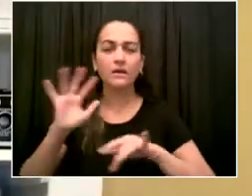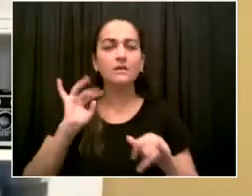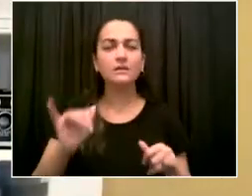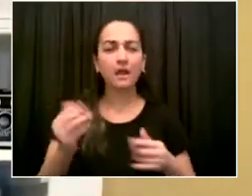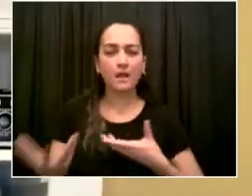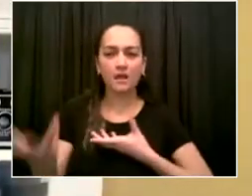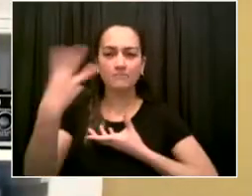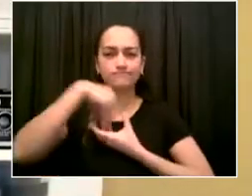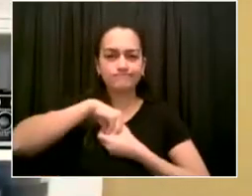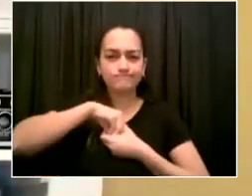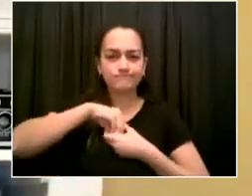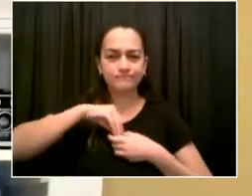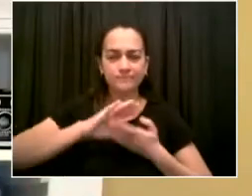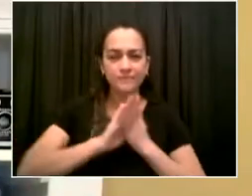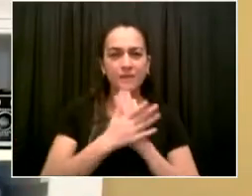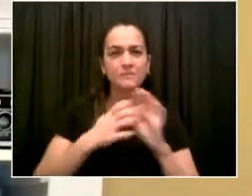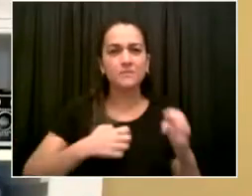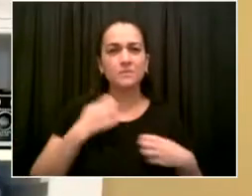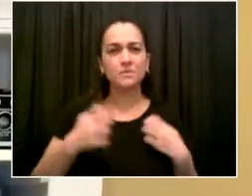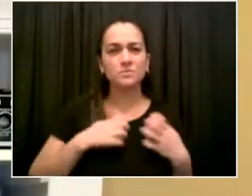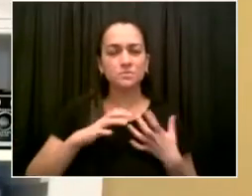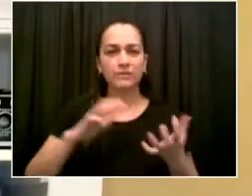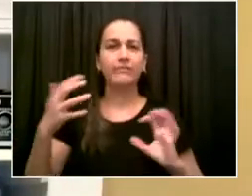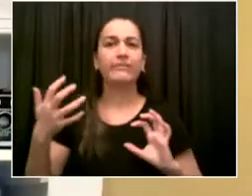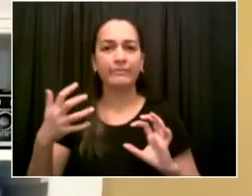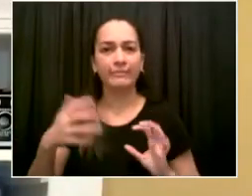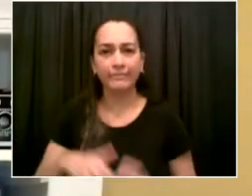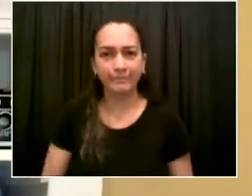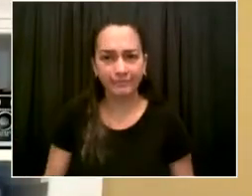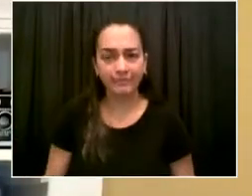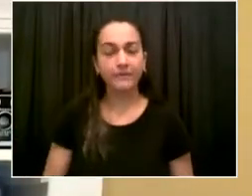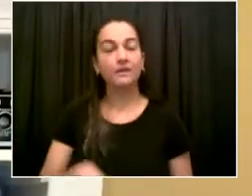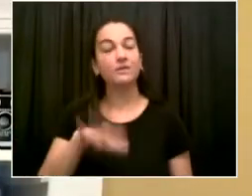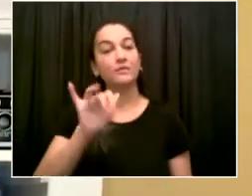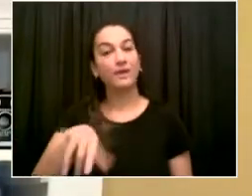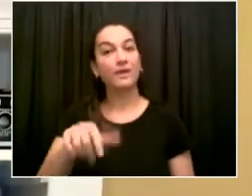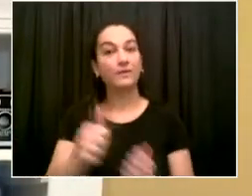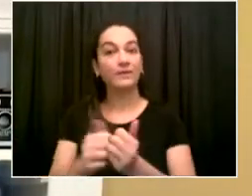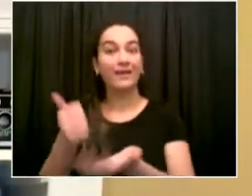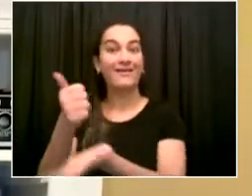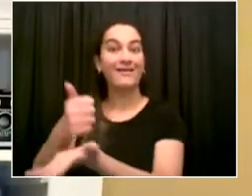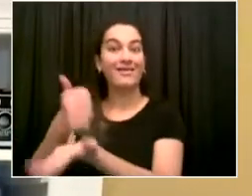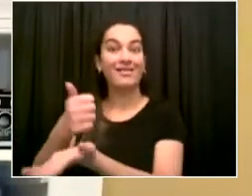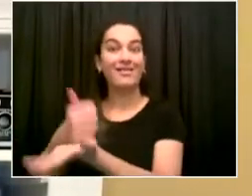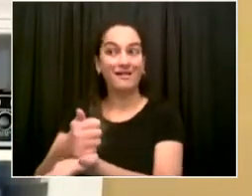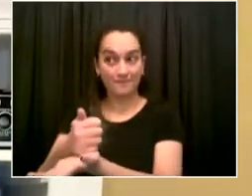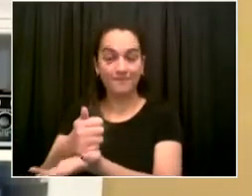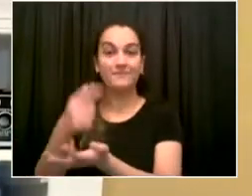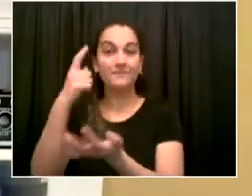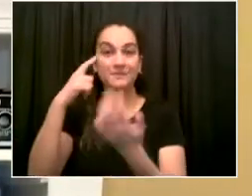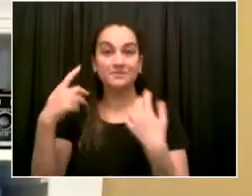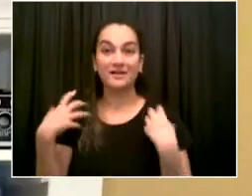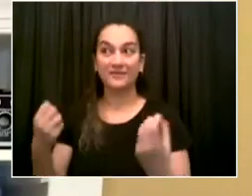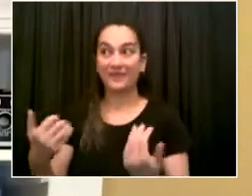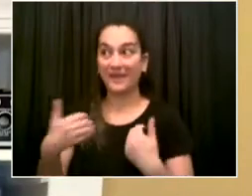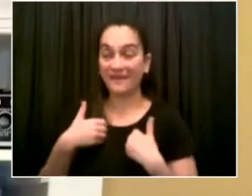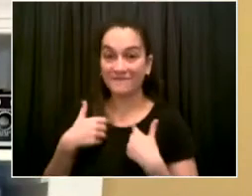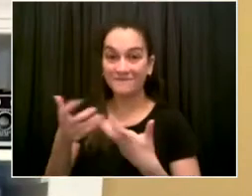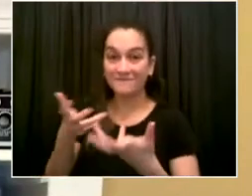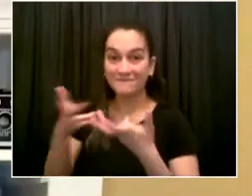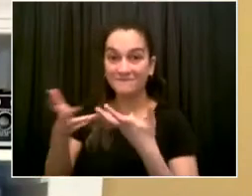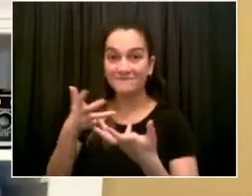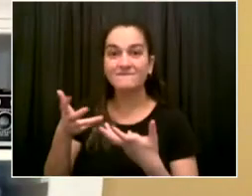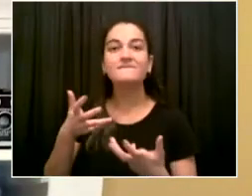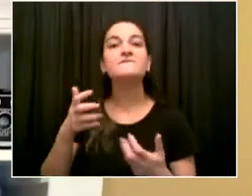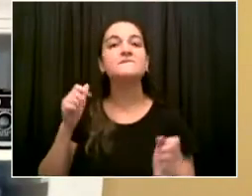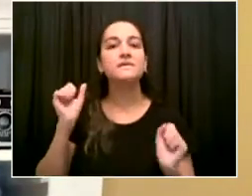there's strength in me sharing my mental journey, and there's strength in me sharing my vulnerability. I'm stronger because